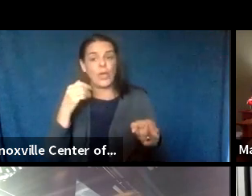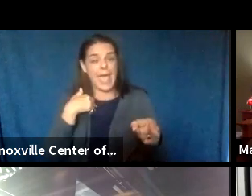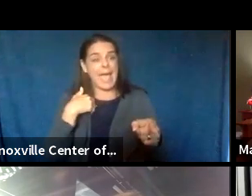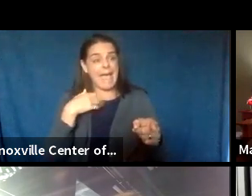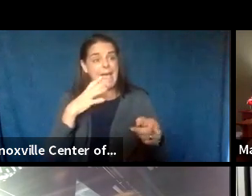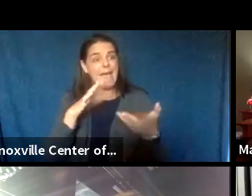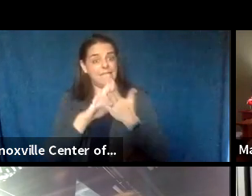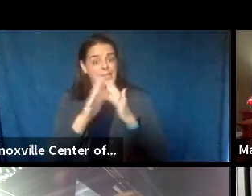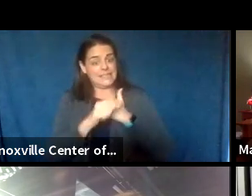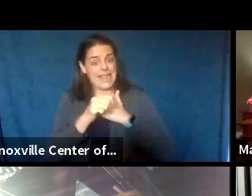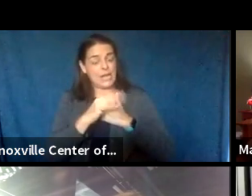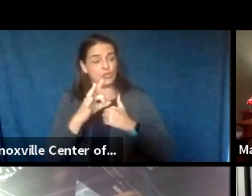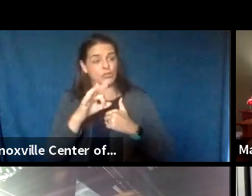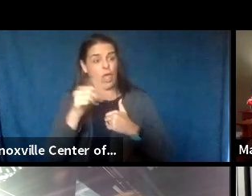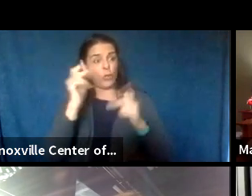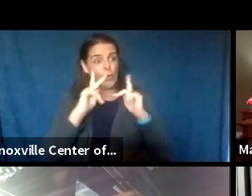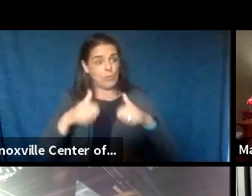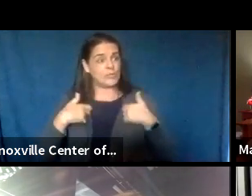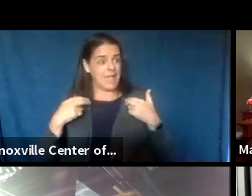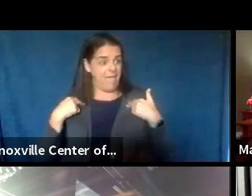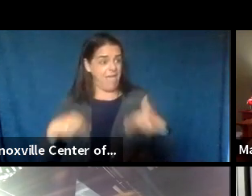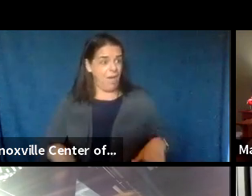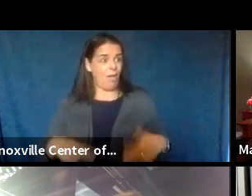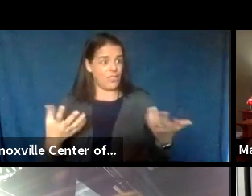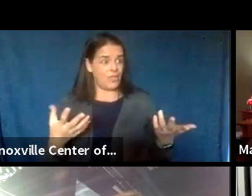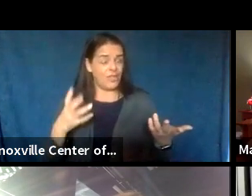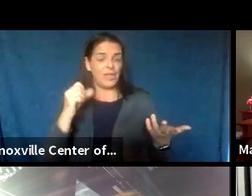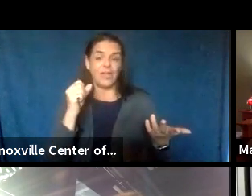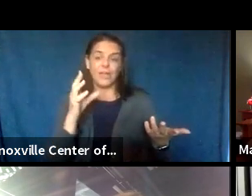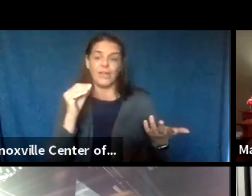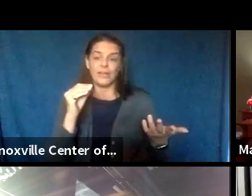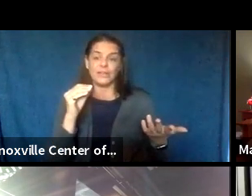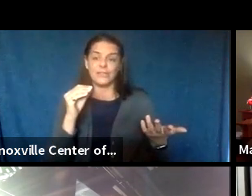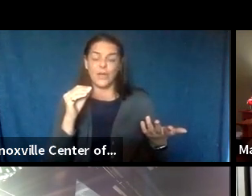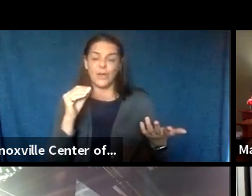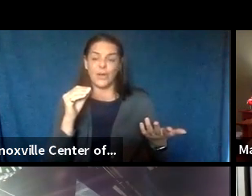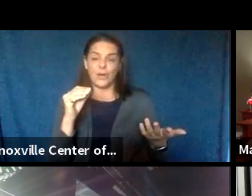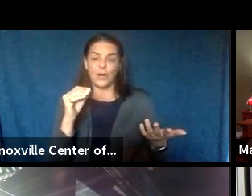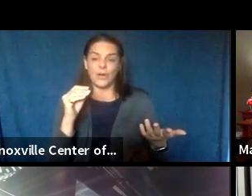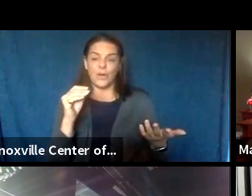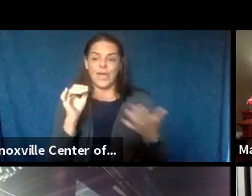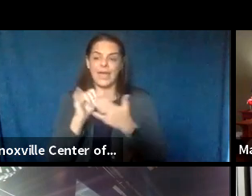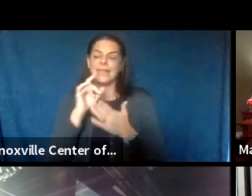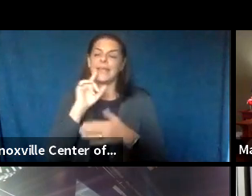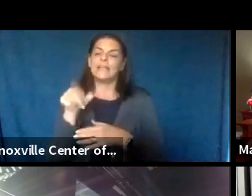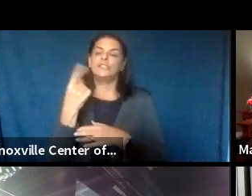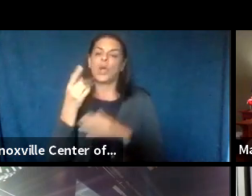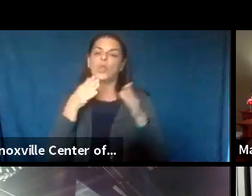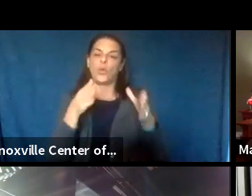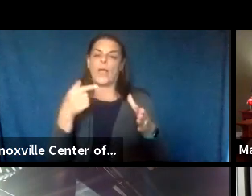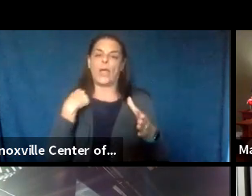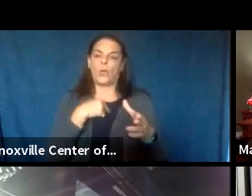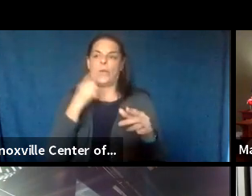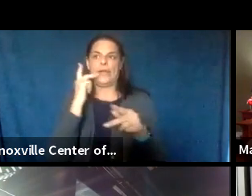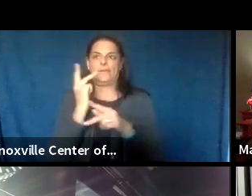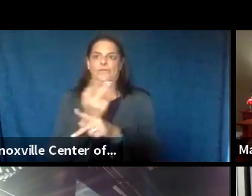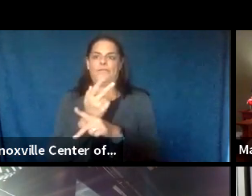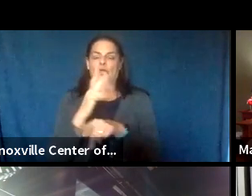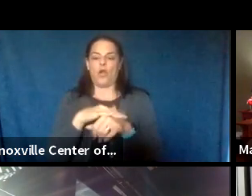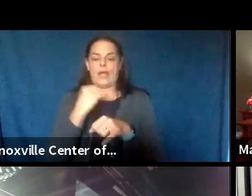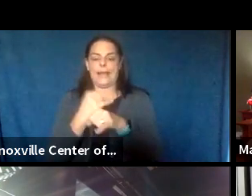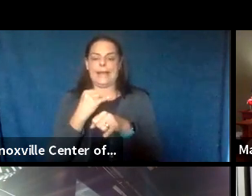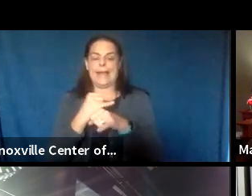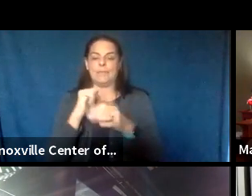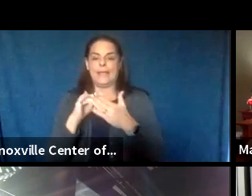endangered the health of other people. And so that's the only way we've figured out on campus that we can